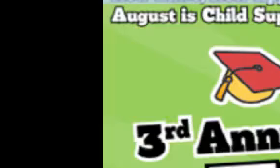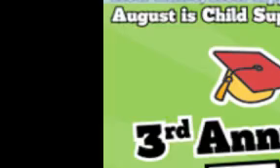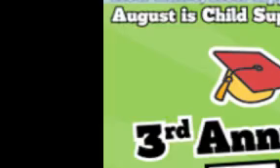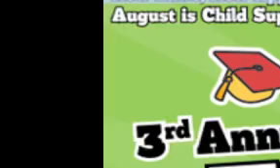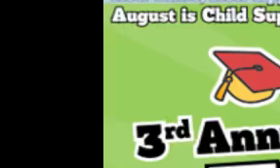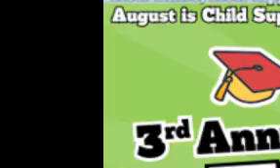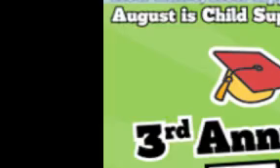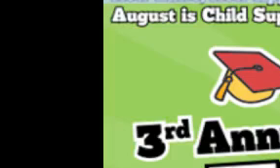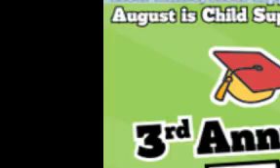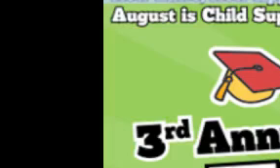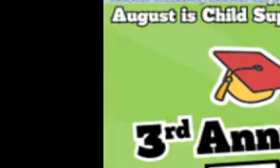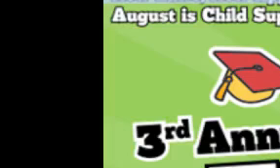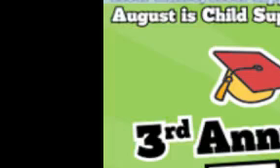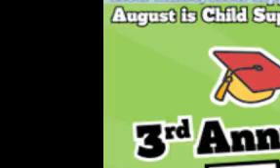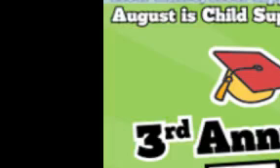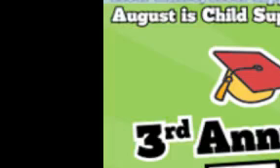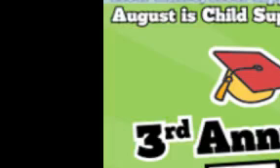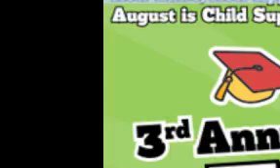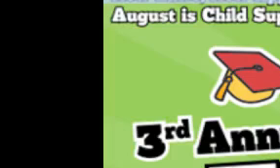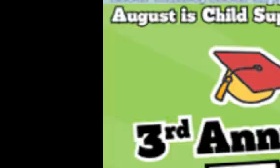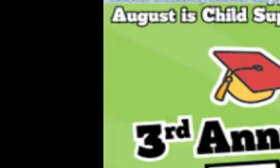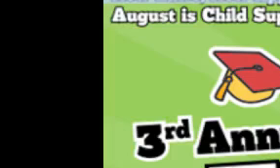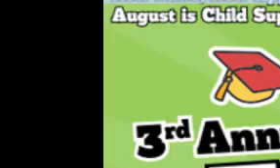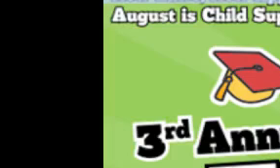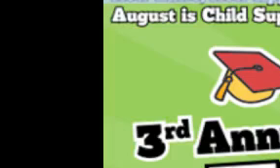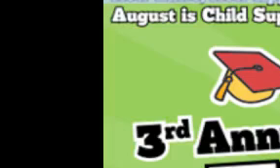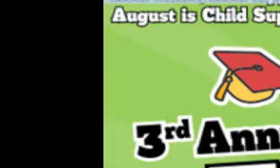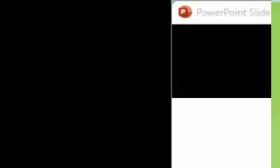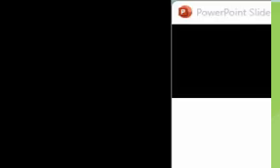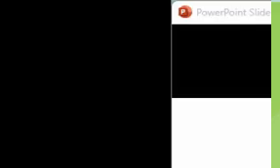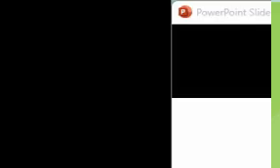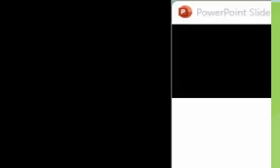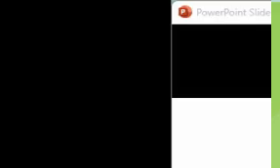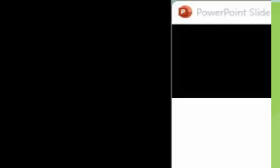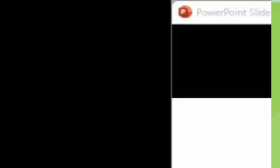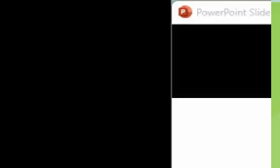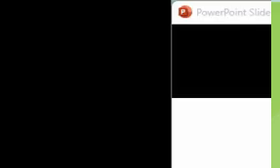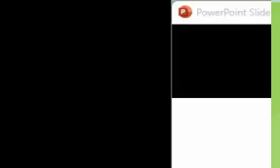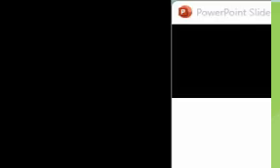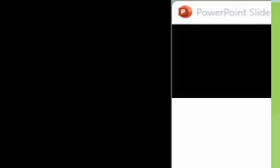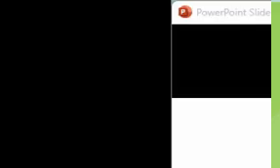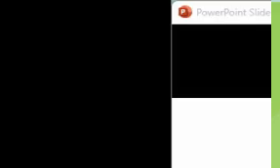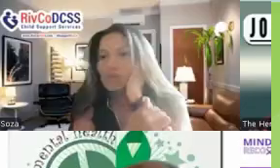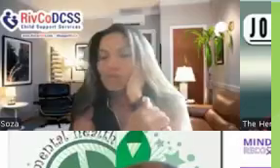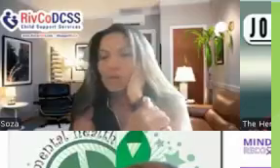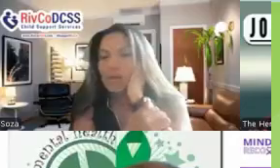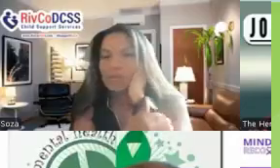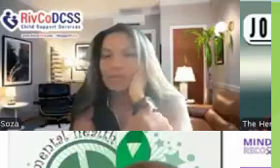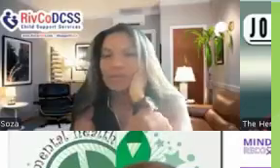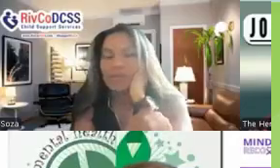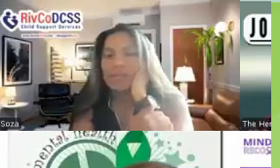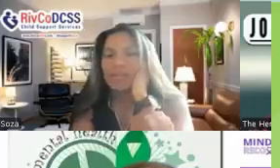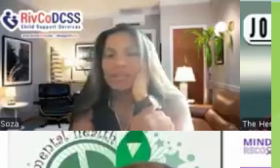and they were like the highlight of our day because the haircut people did so amazing. They were like, the kids were super